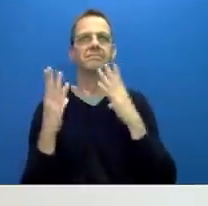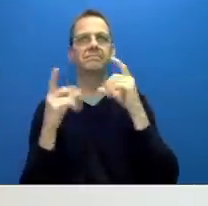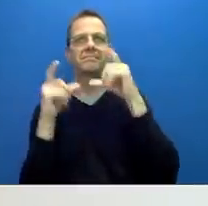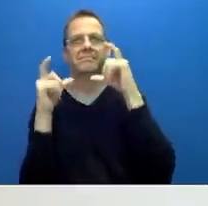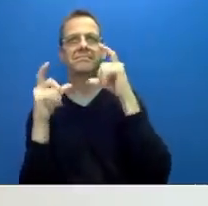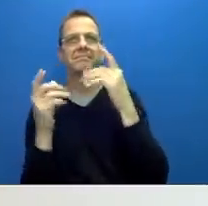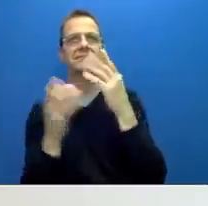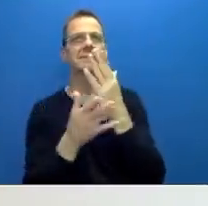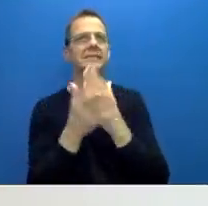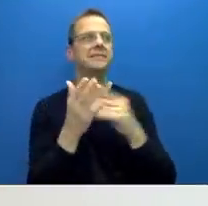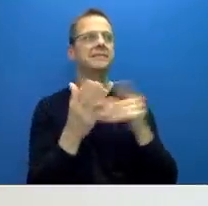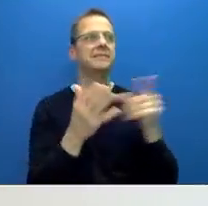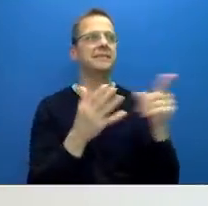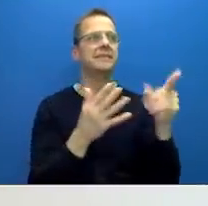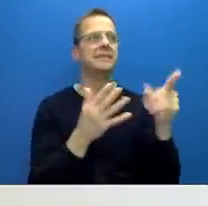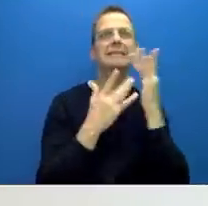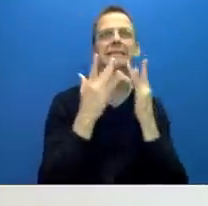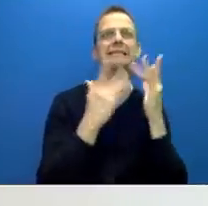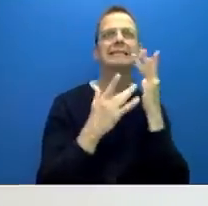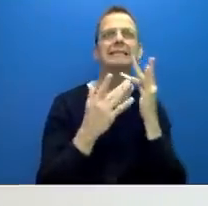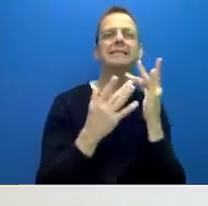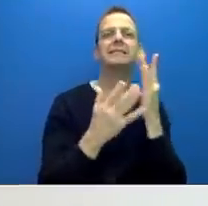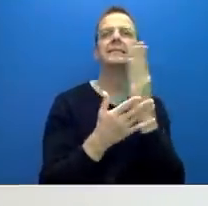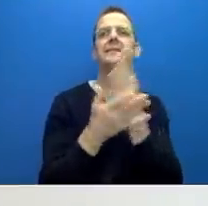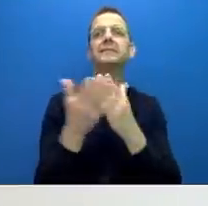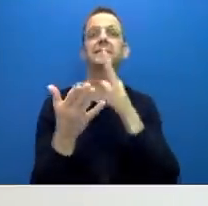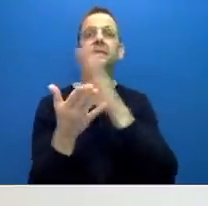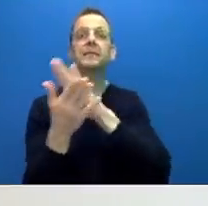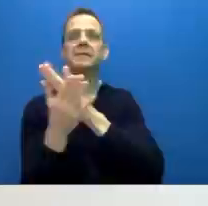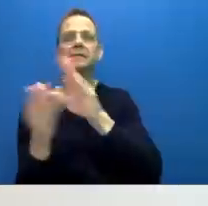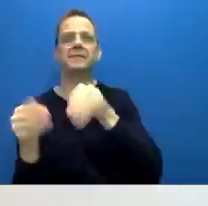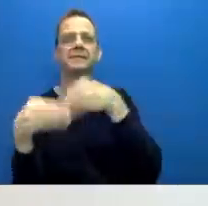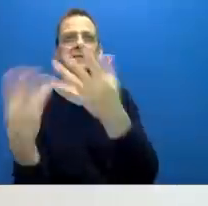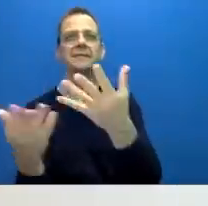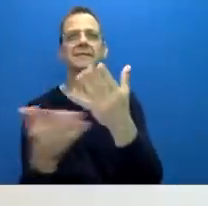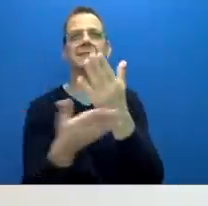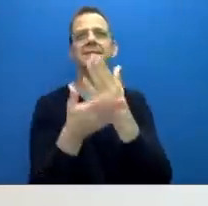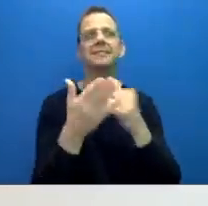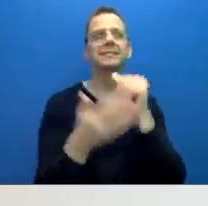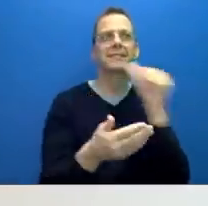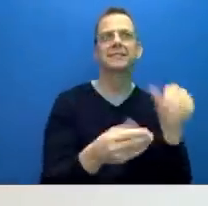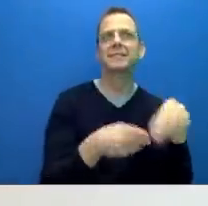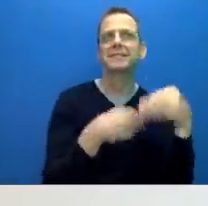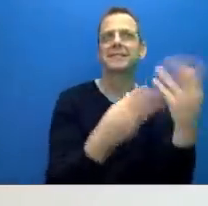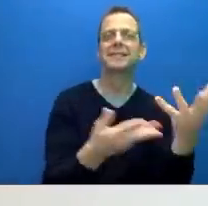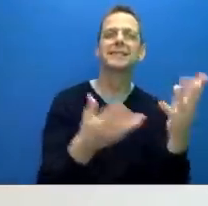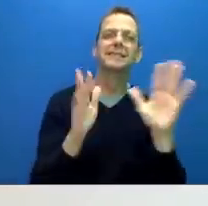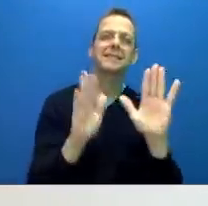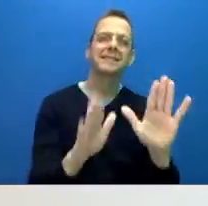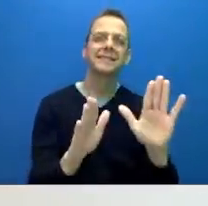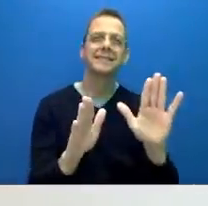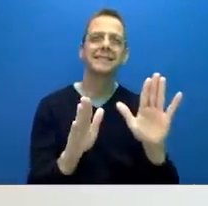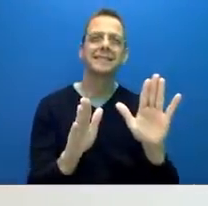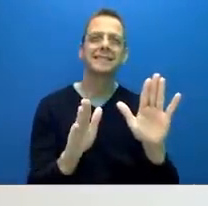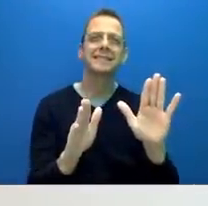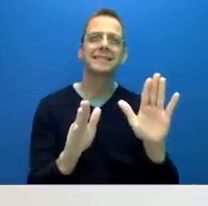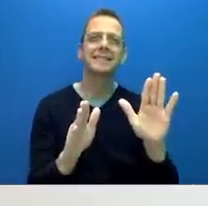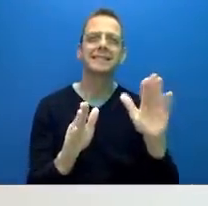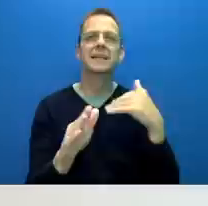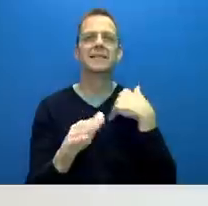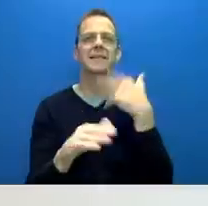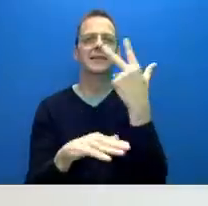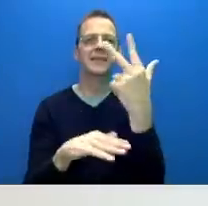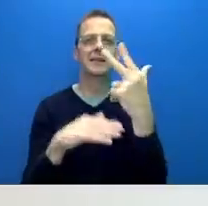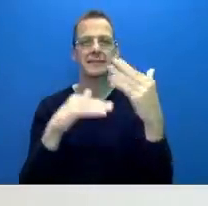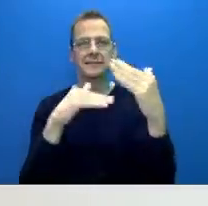schools. And so technically a three-layer cloth mask with a very good inner filtration